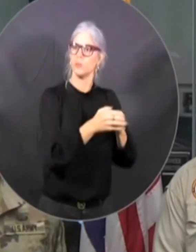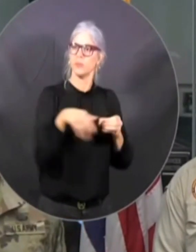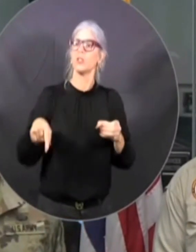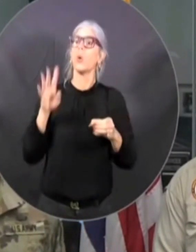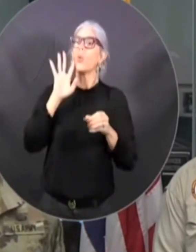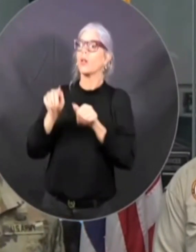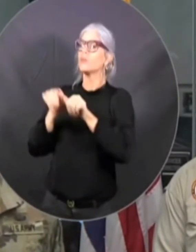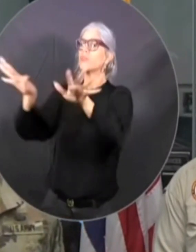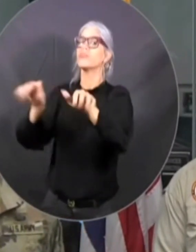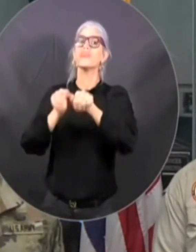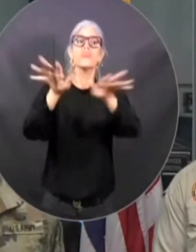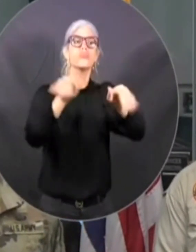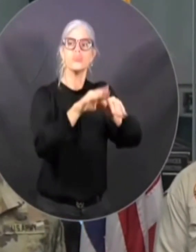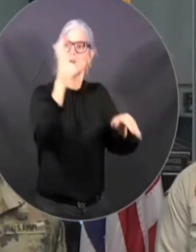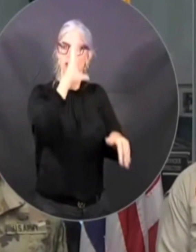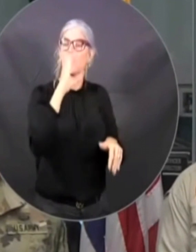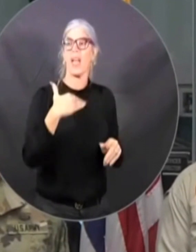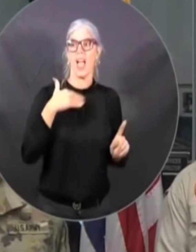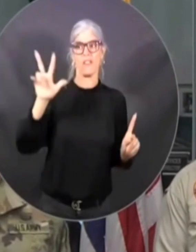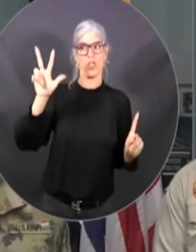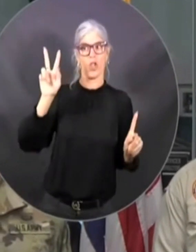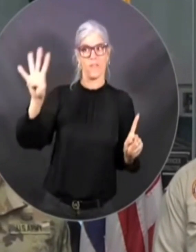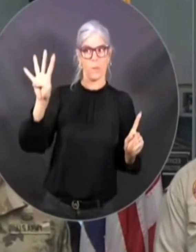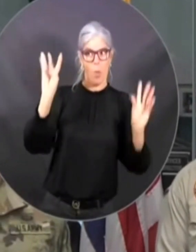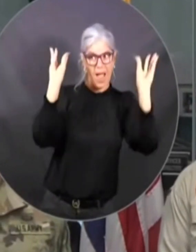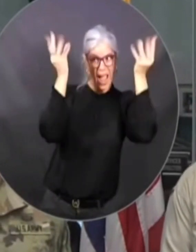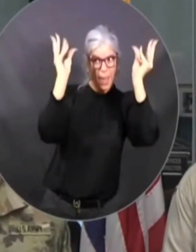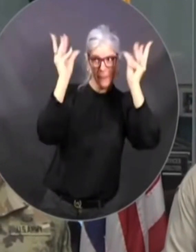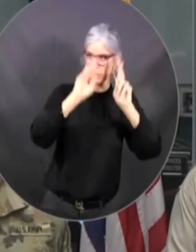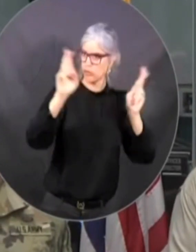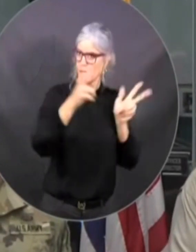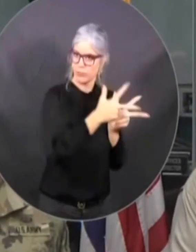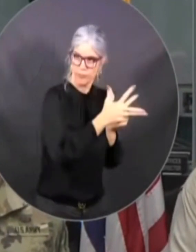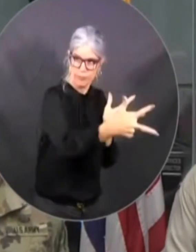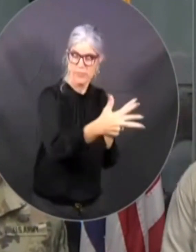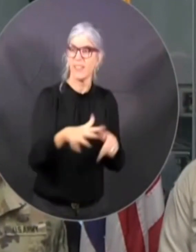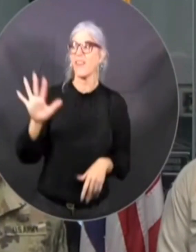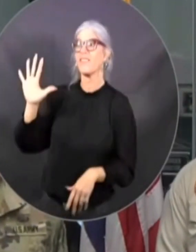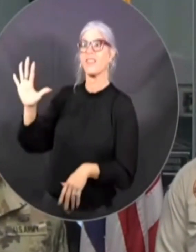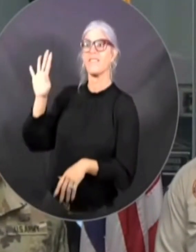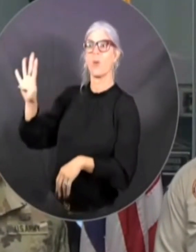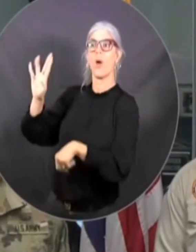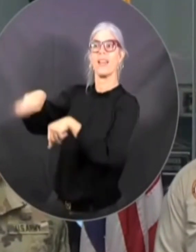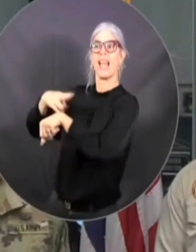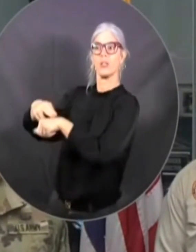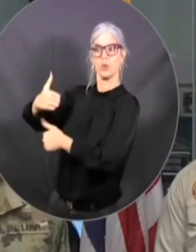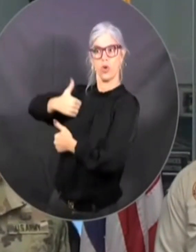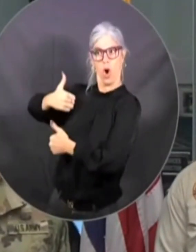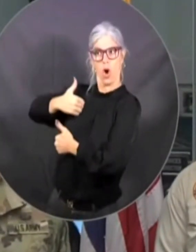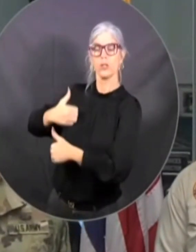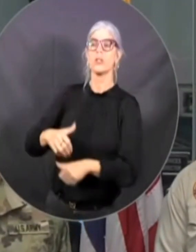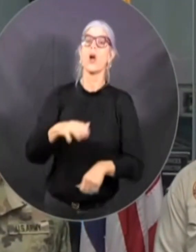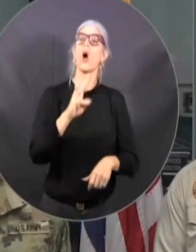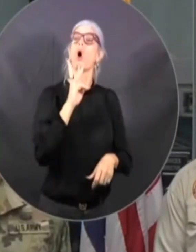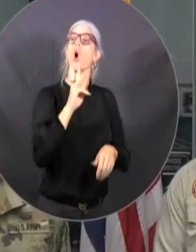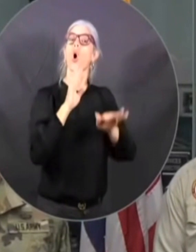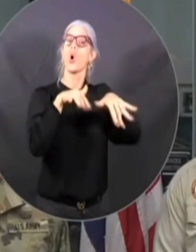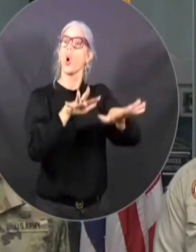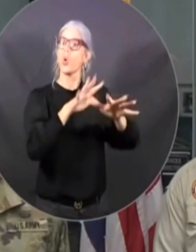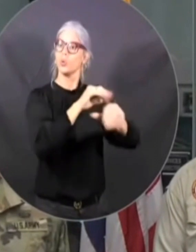may still be live with electricity, so they can be very dangerous. Should that be